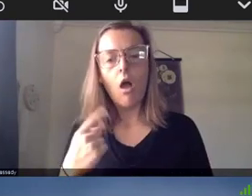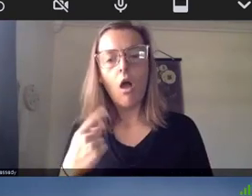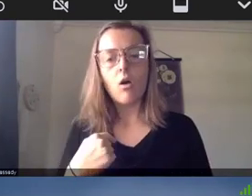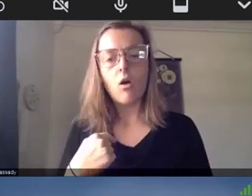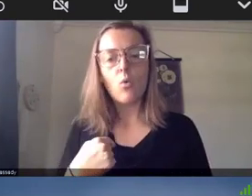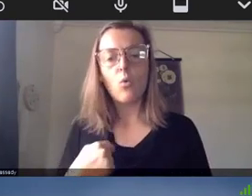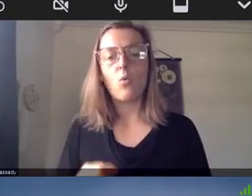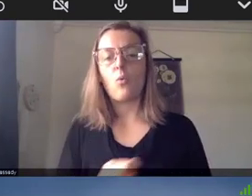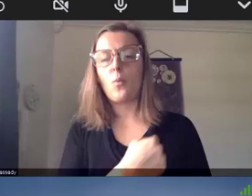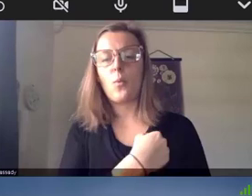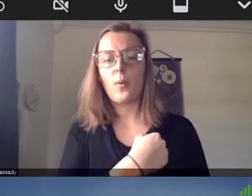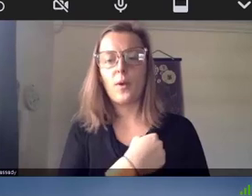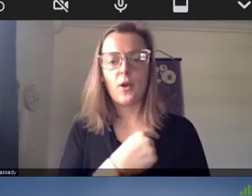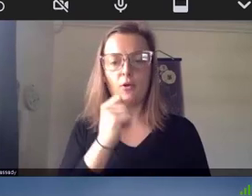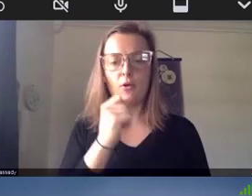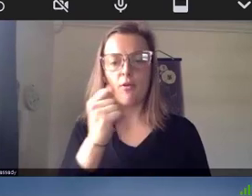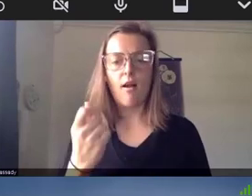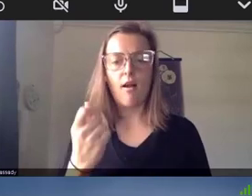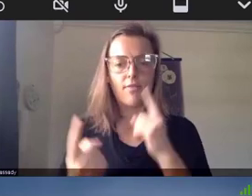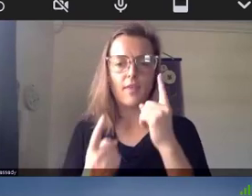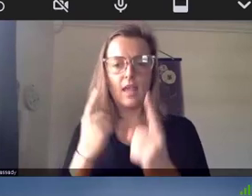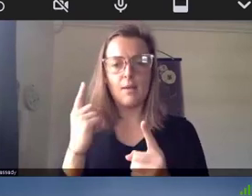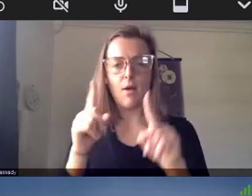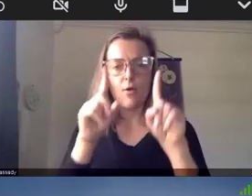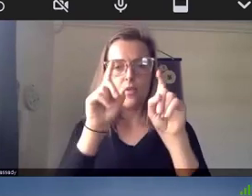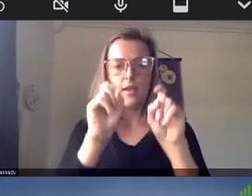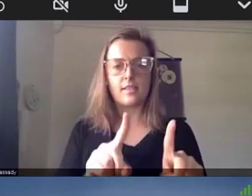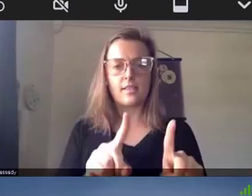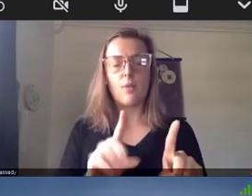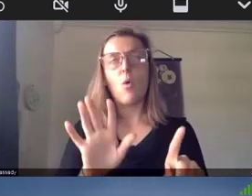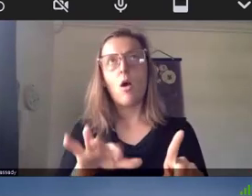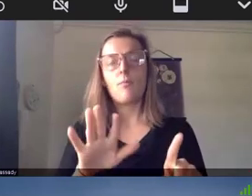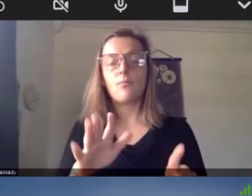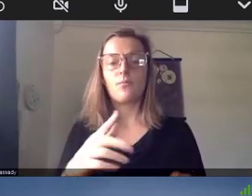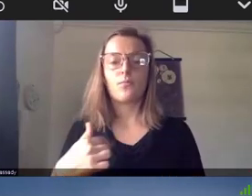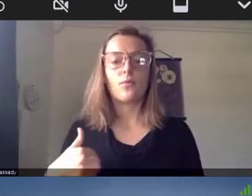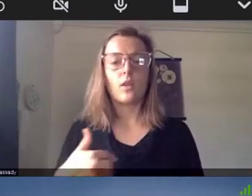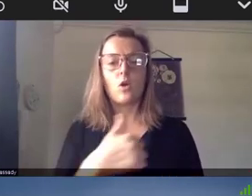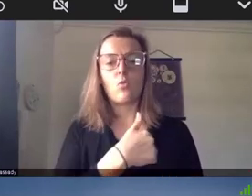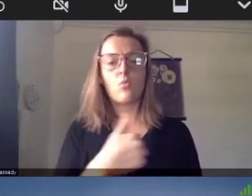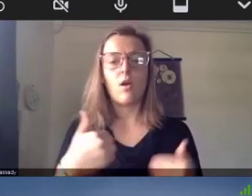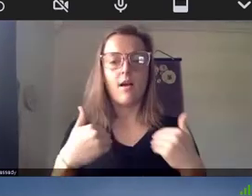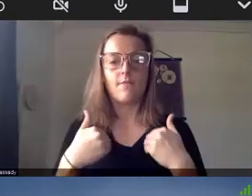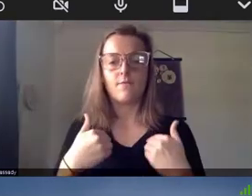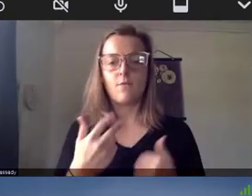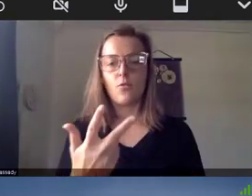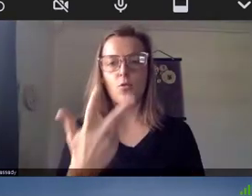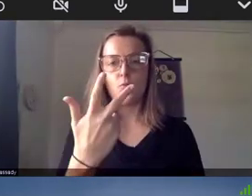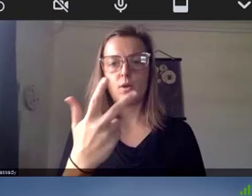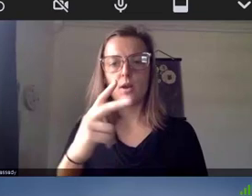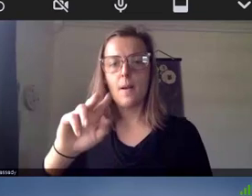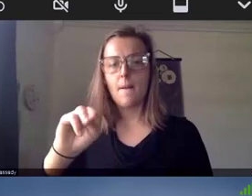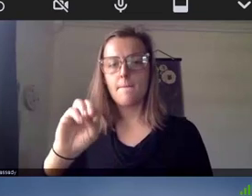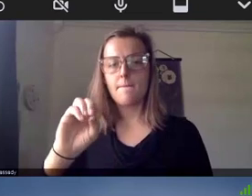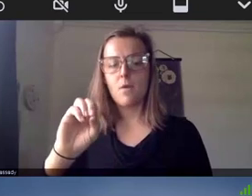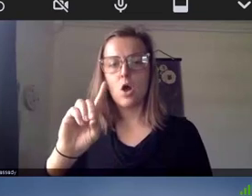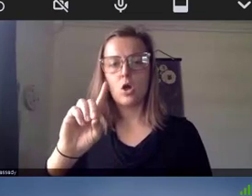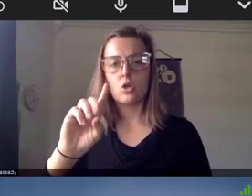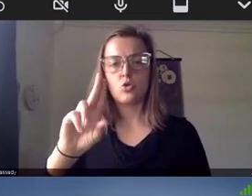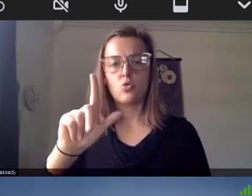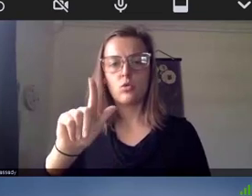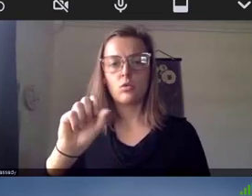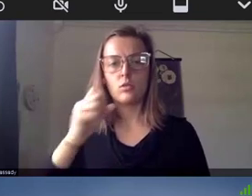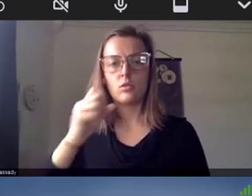terms of, like, we have three modules in the class, and each problem has to be about one of the